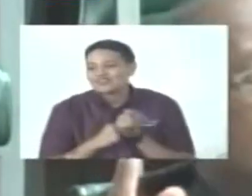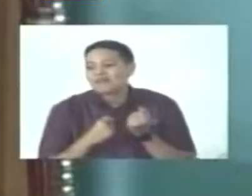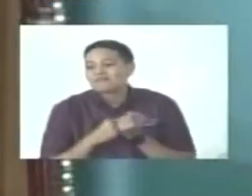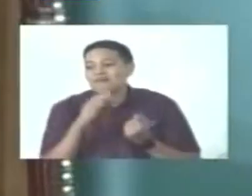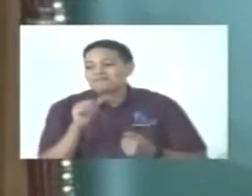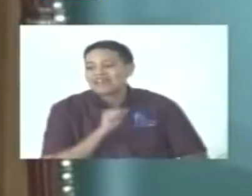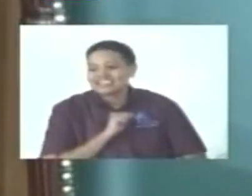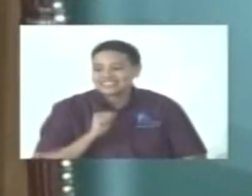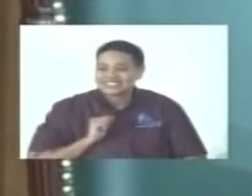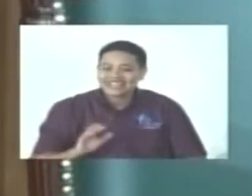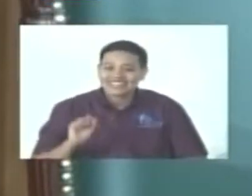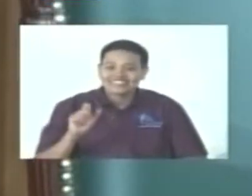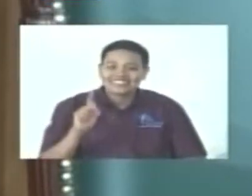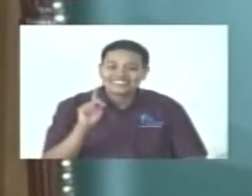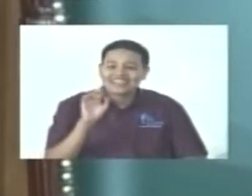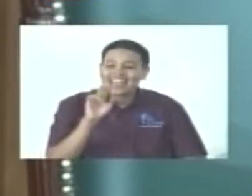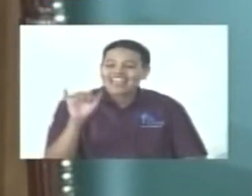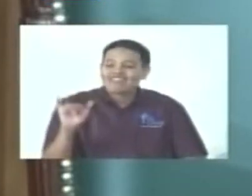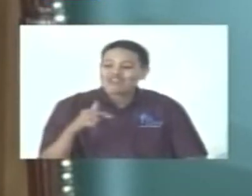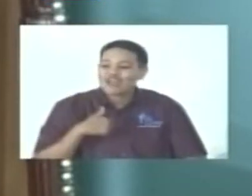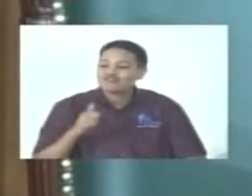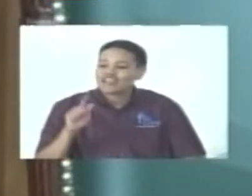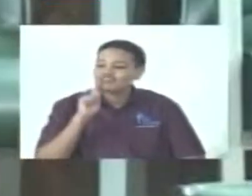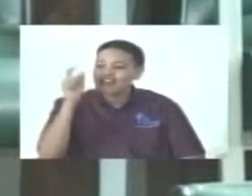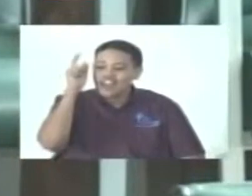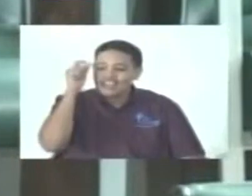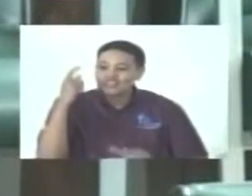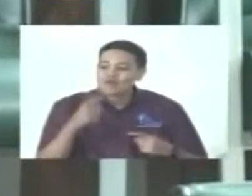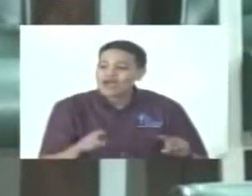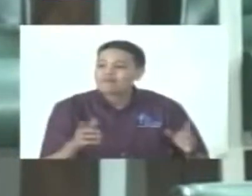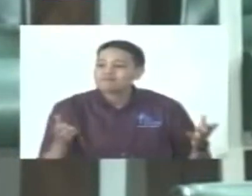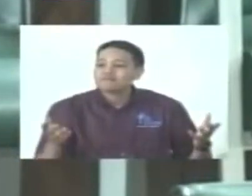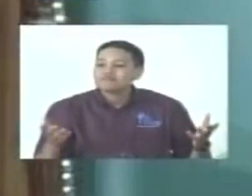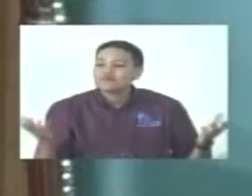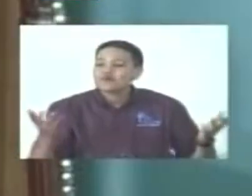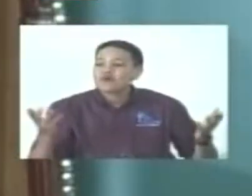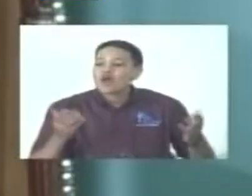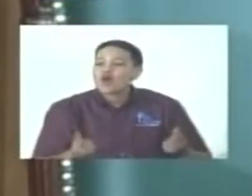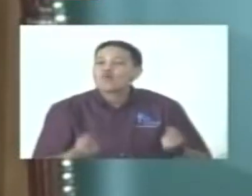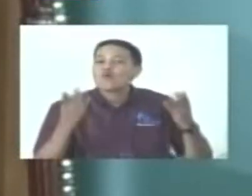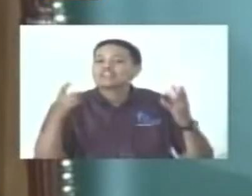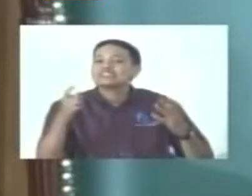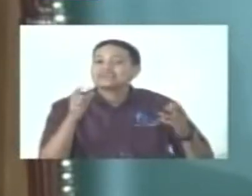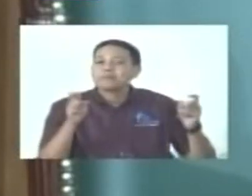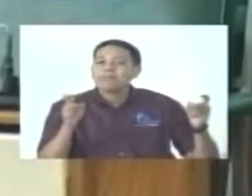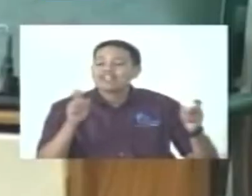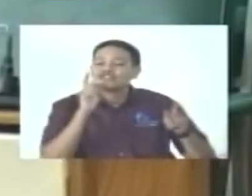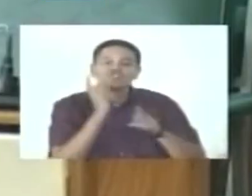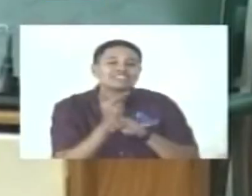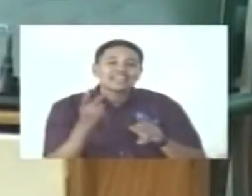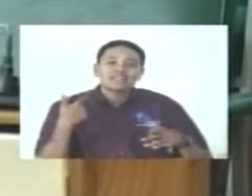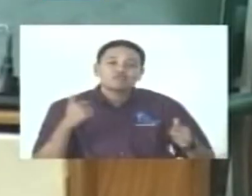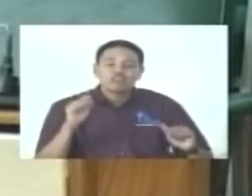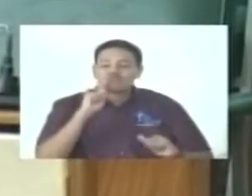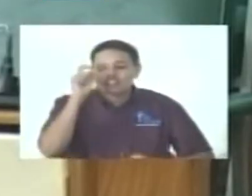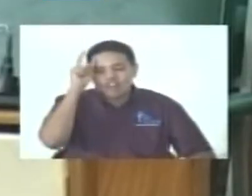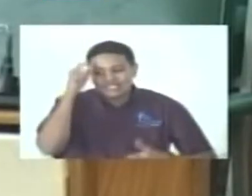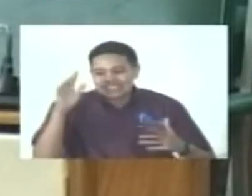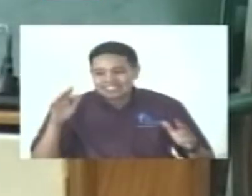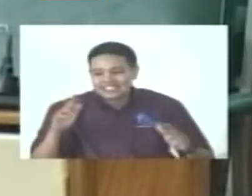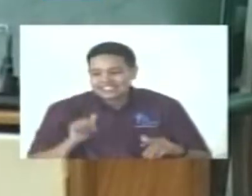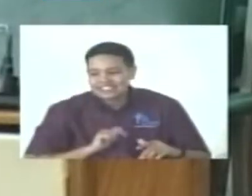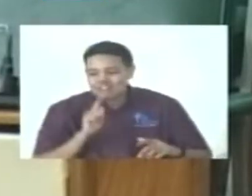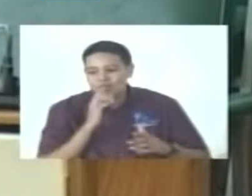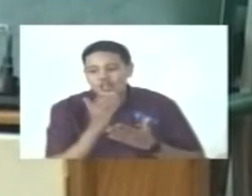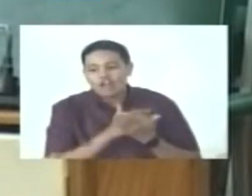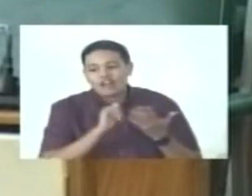as supported by Senator Skeffrey. I'm just trying to understand what quantities you have managed to retain. That's all I'm trying to understand. I will get that